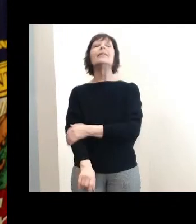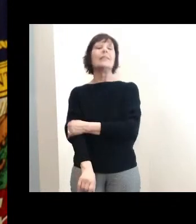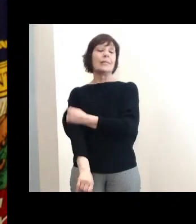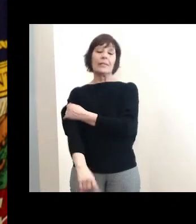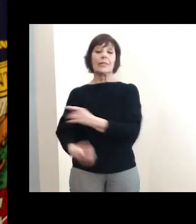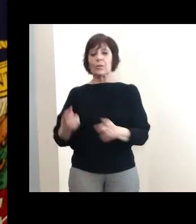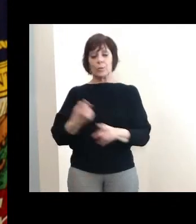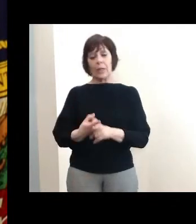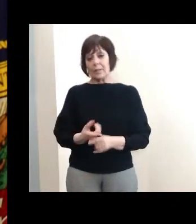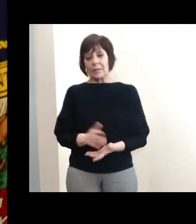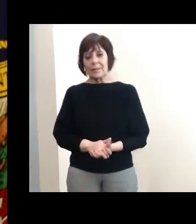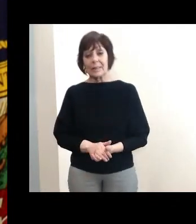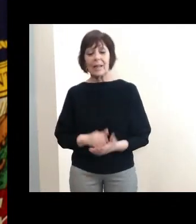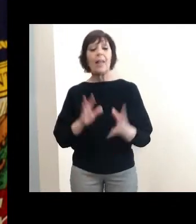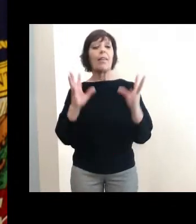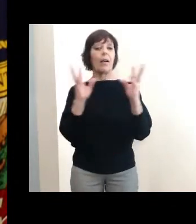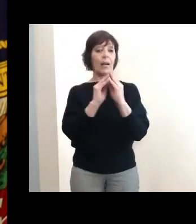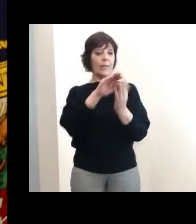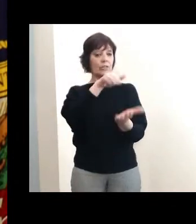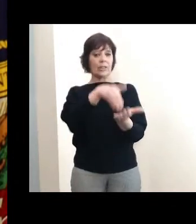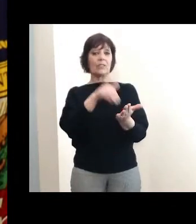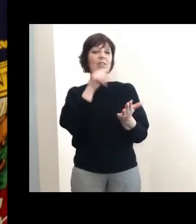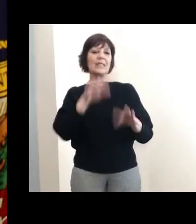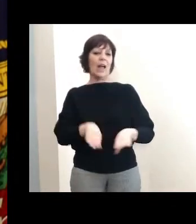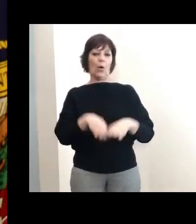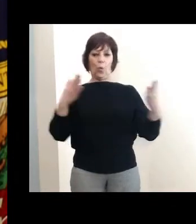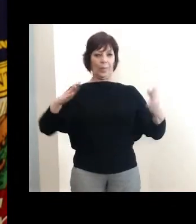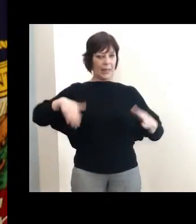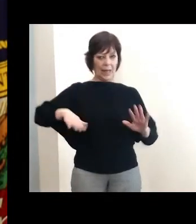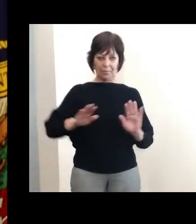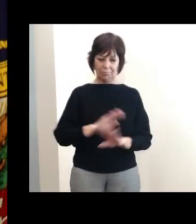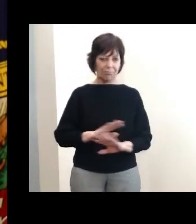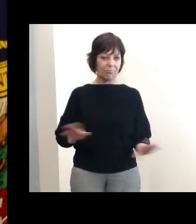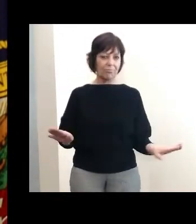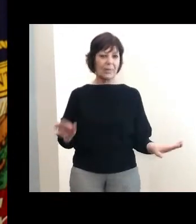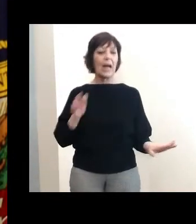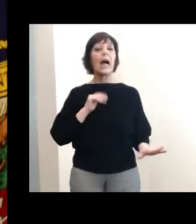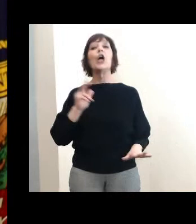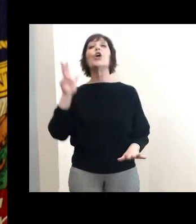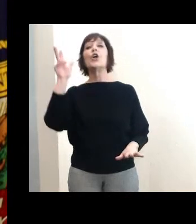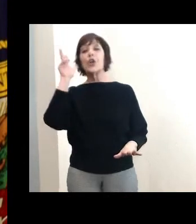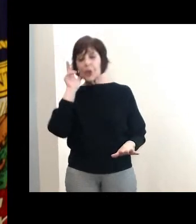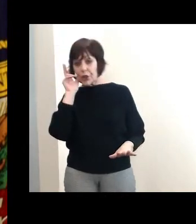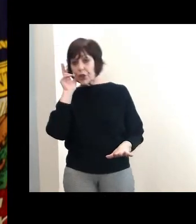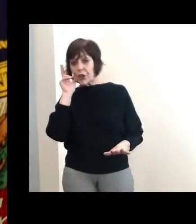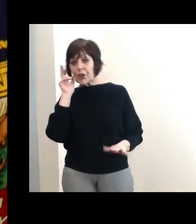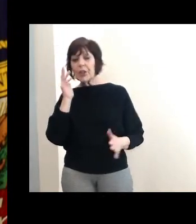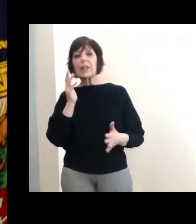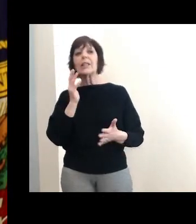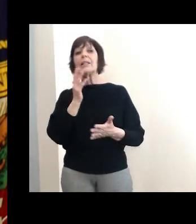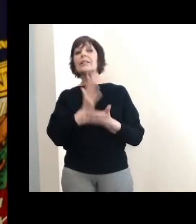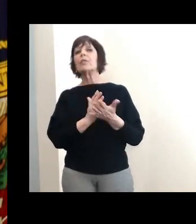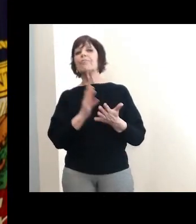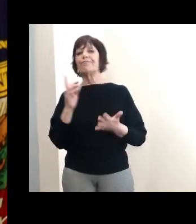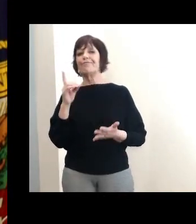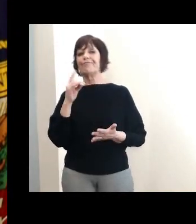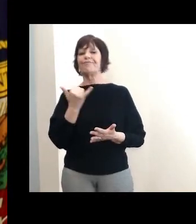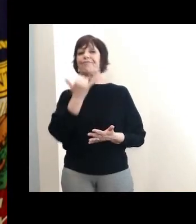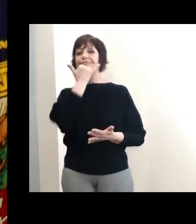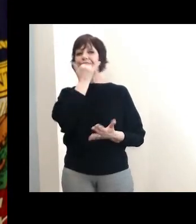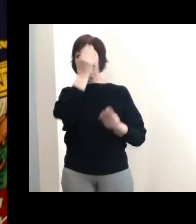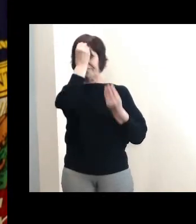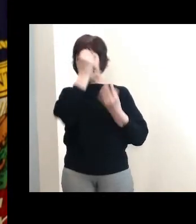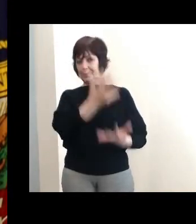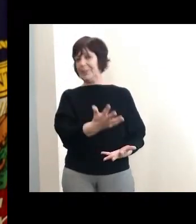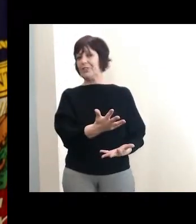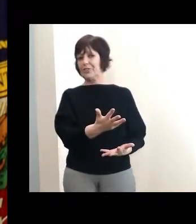you're correct on both. The convention center is not open. I heard there was some false information that was shared about both the